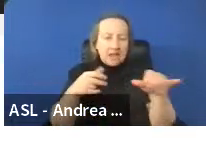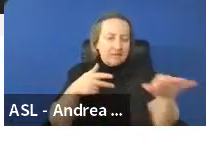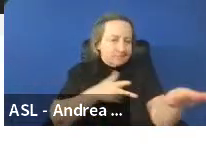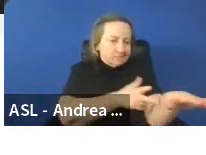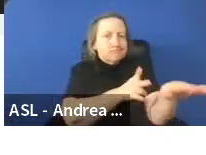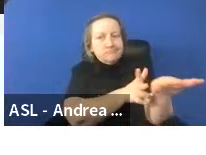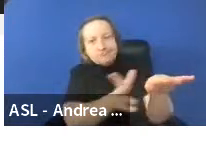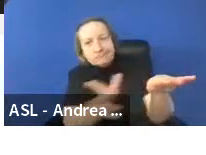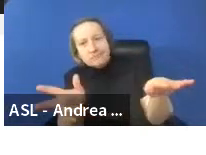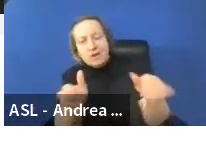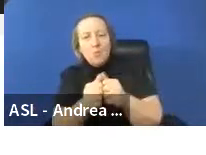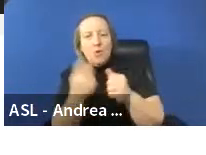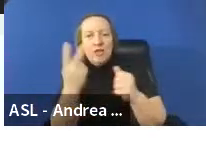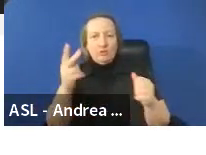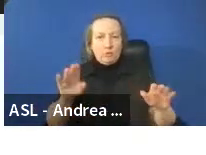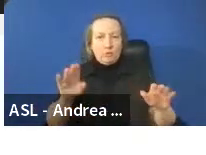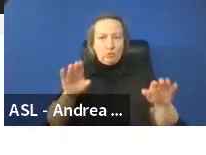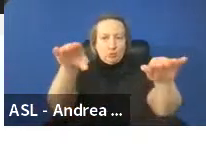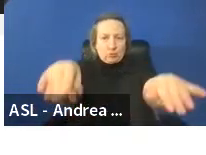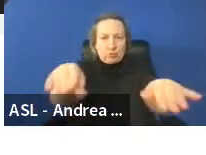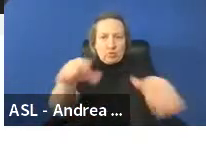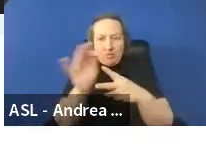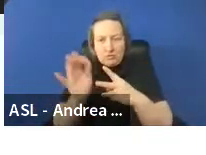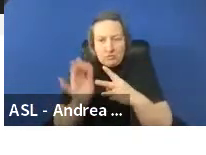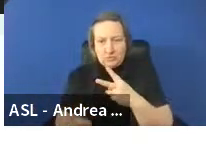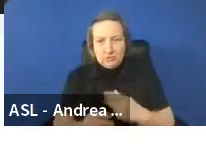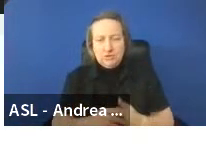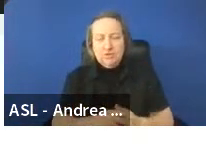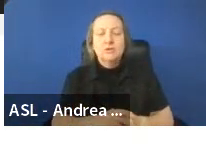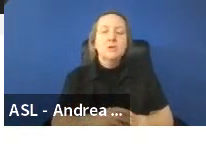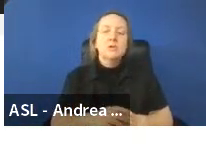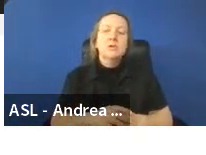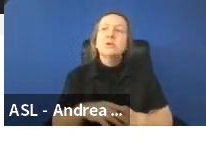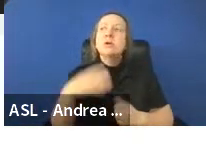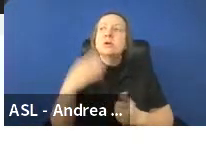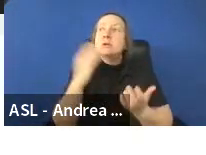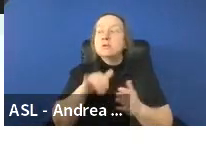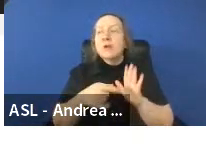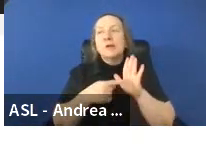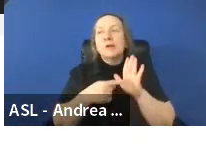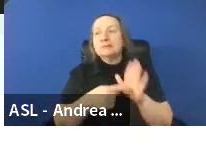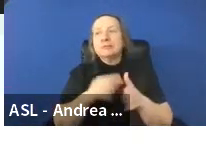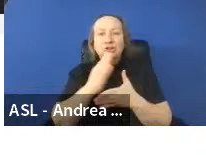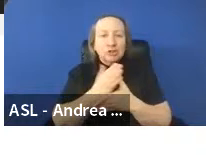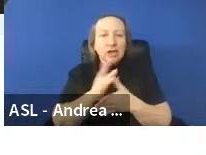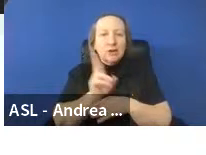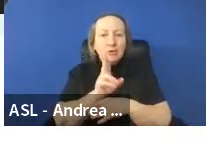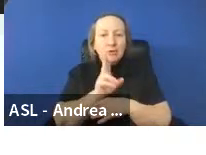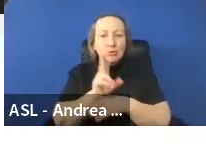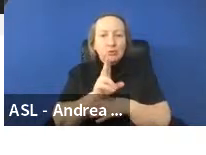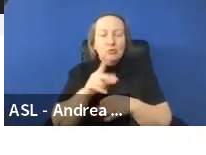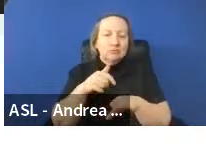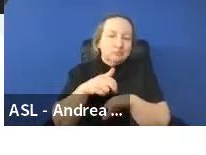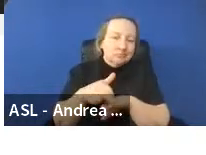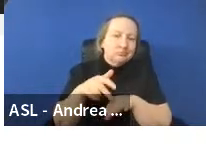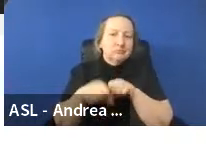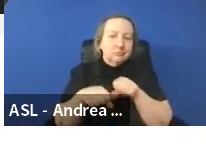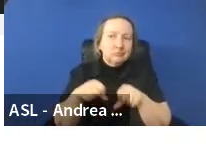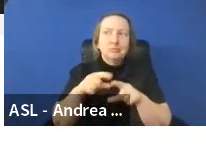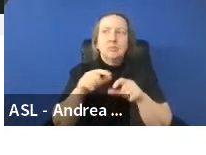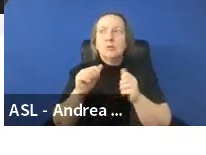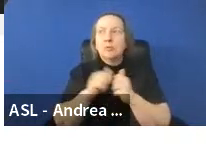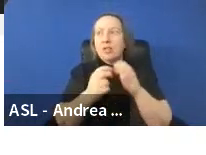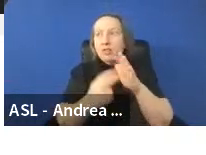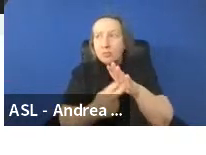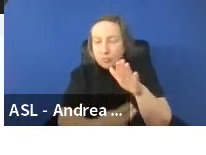two bridge option. And again, showing the shared use path connection between the bridge and downtown,